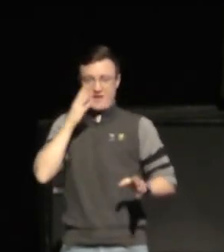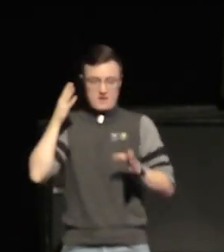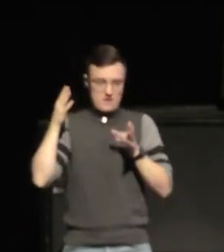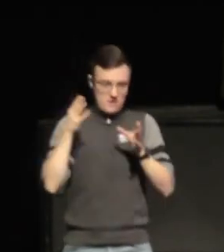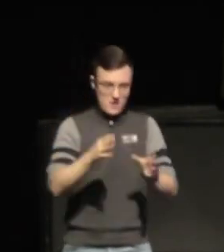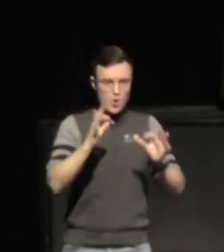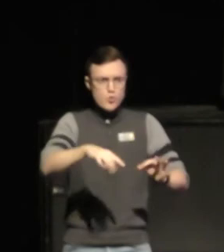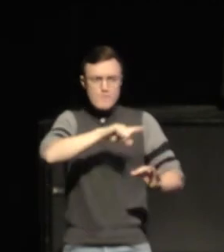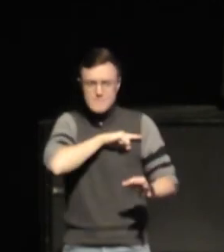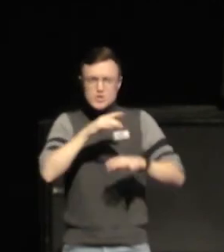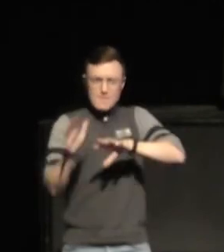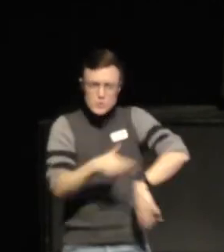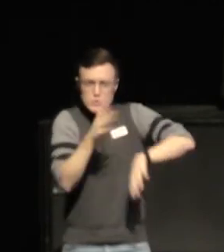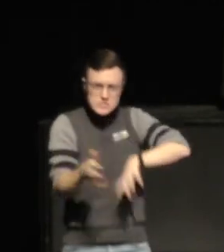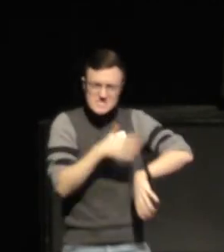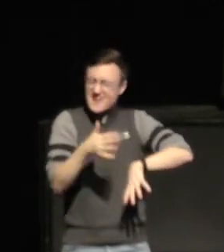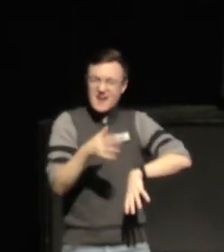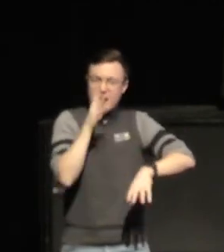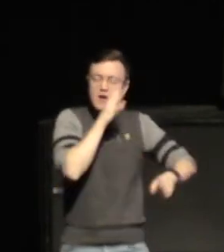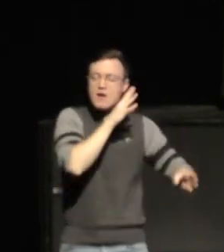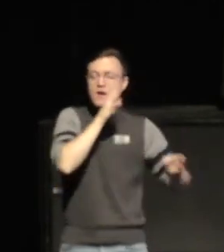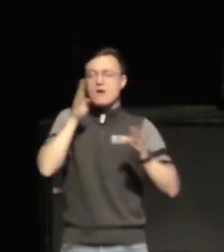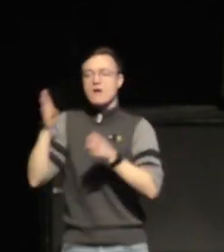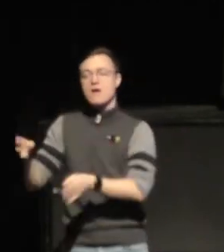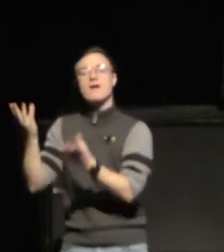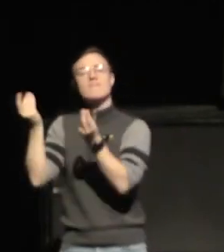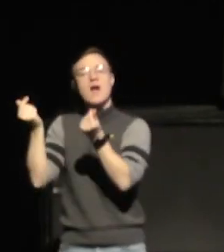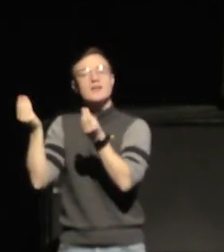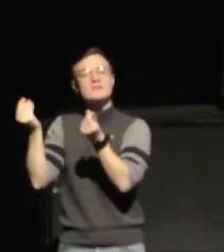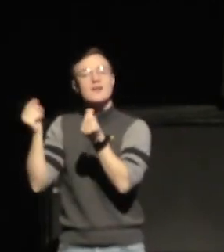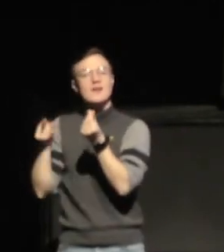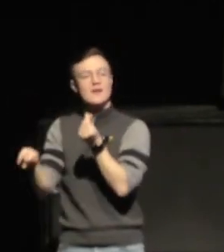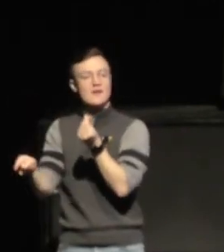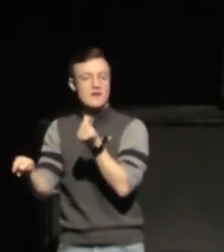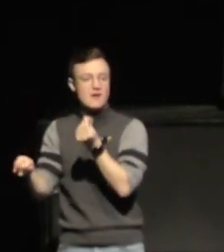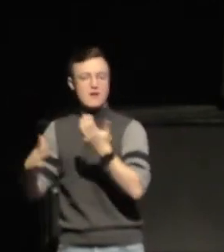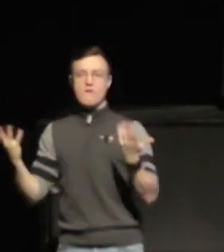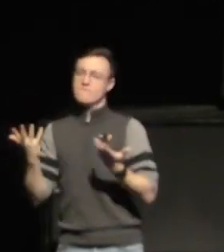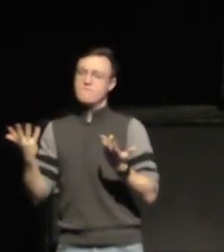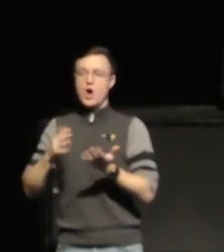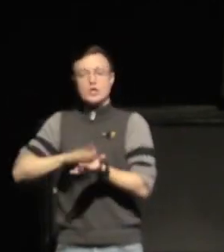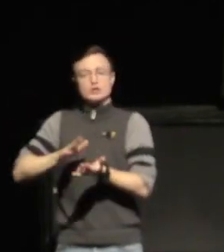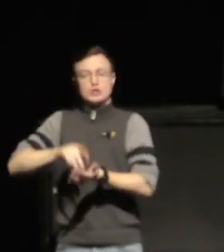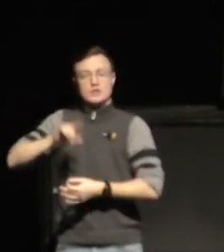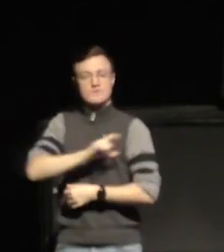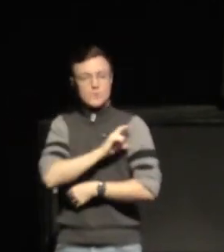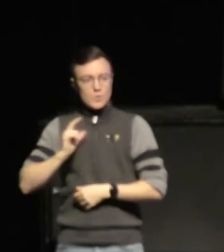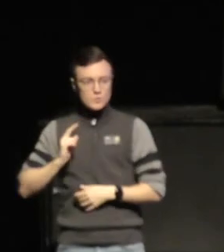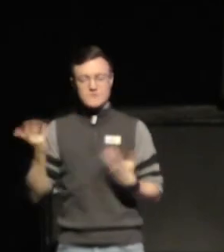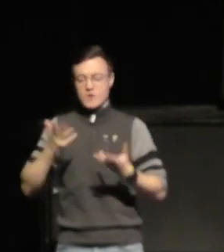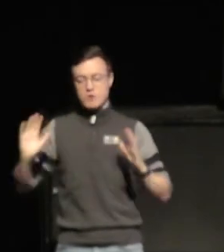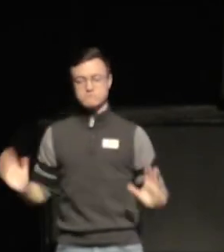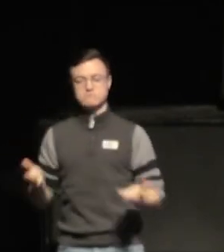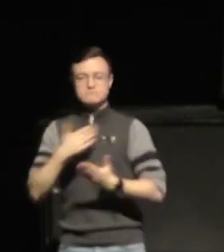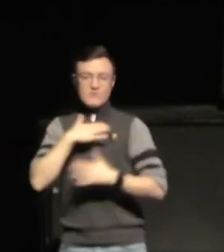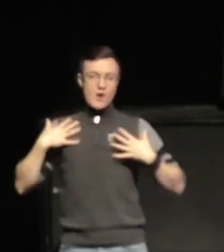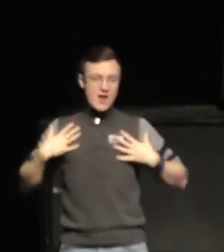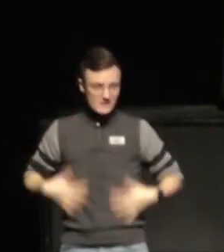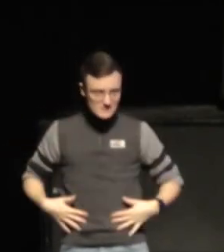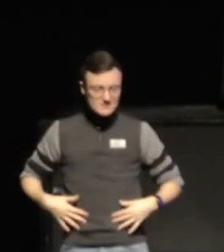from volume to quality. So to look more on what is good for our health